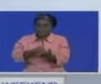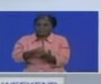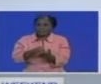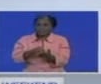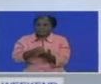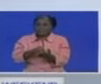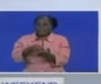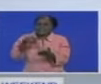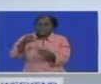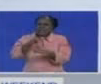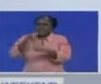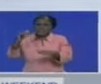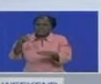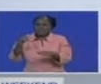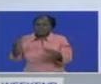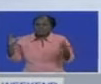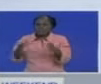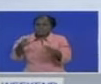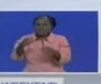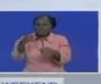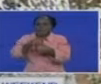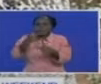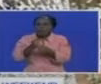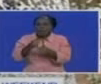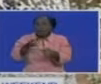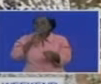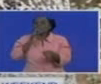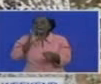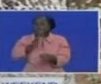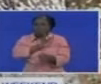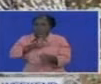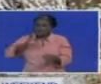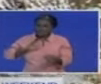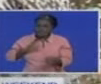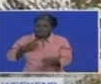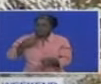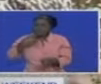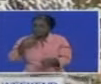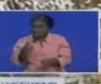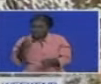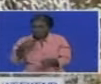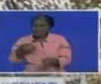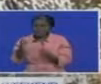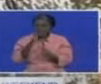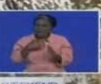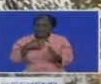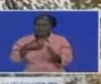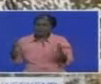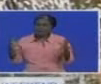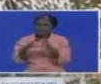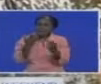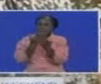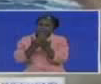Network, the affected residents have formed a water committee. Tukabio tujipage vikundi tu apply